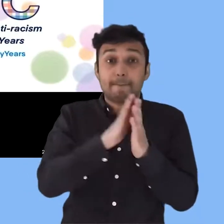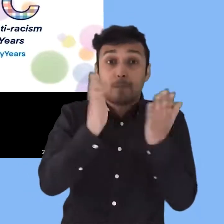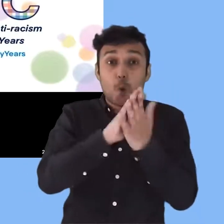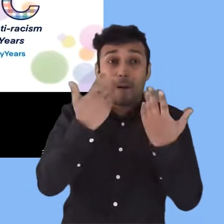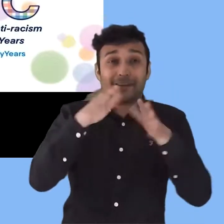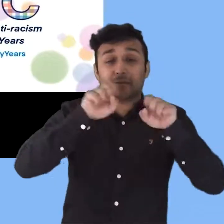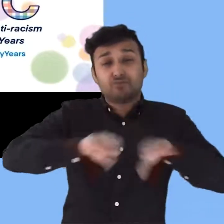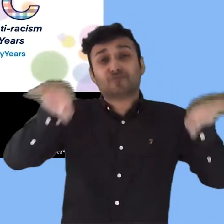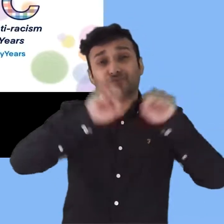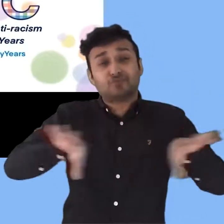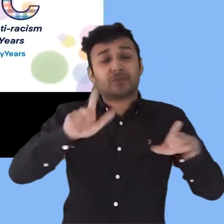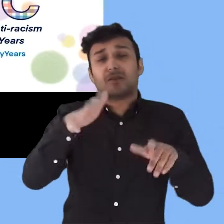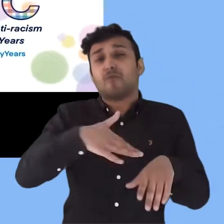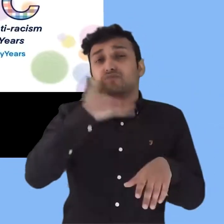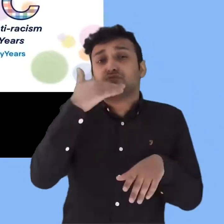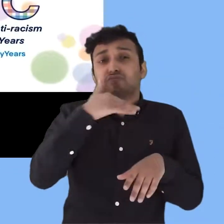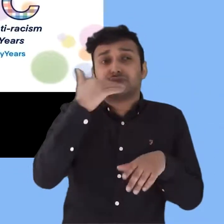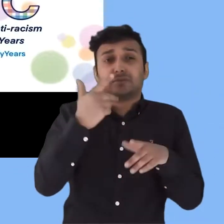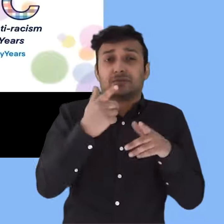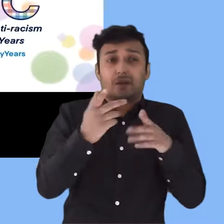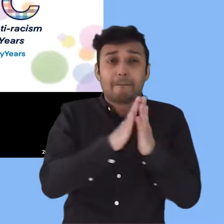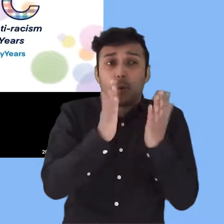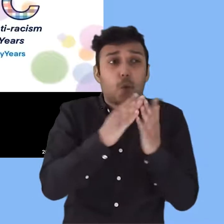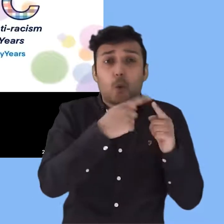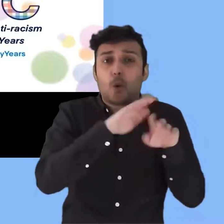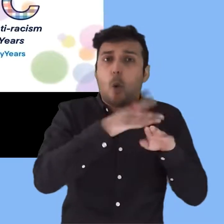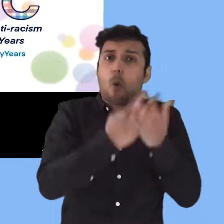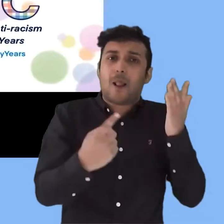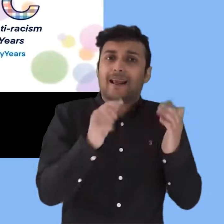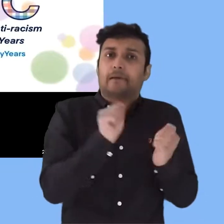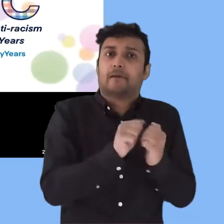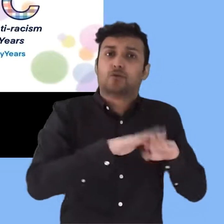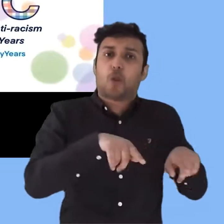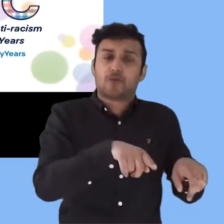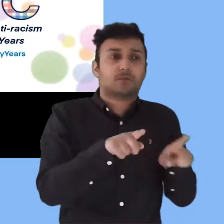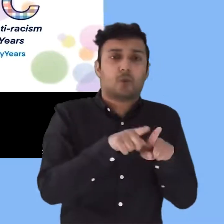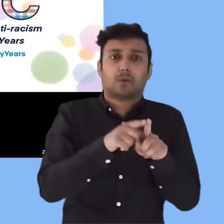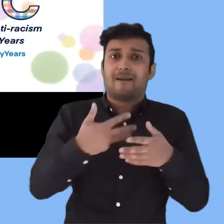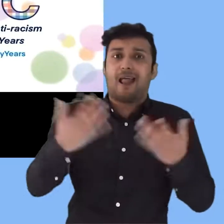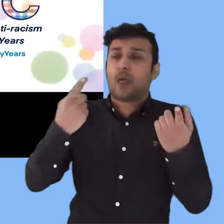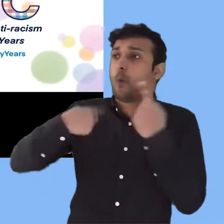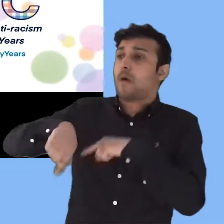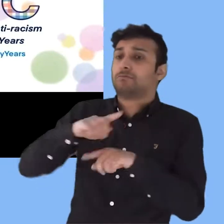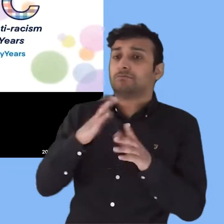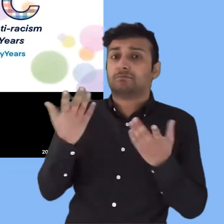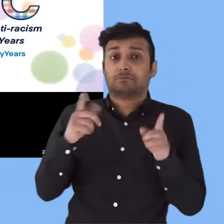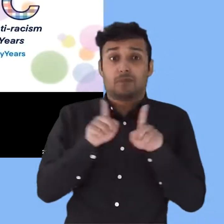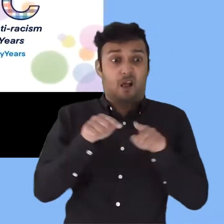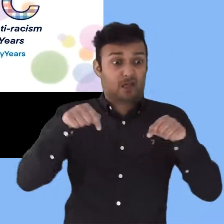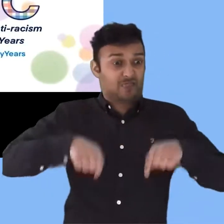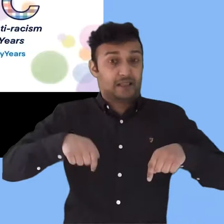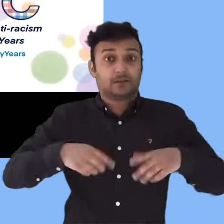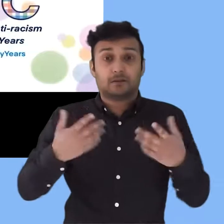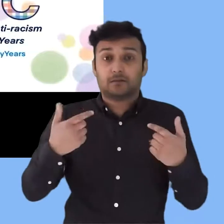children, but also for people who are doing this kind of engagement in terms of anti-racism. There are so